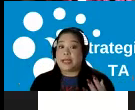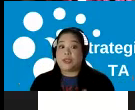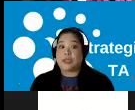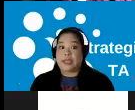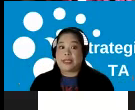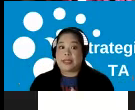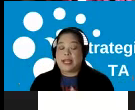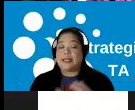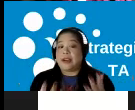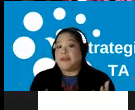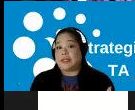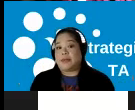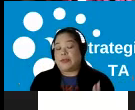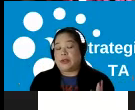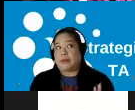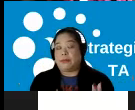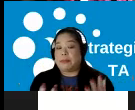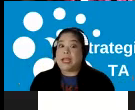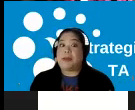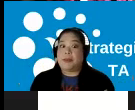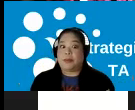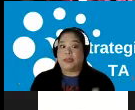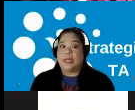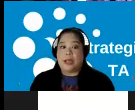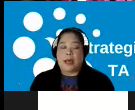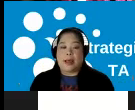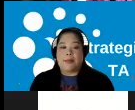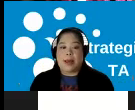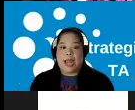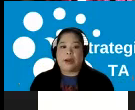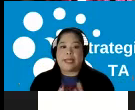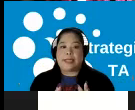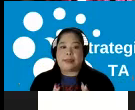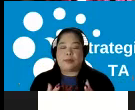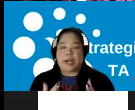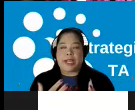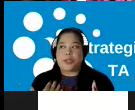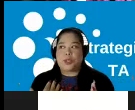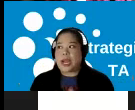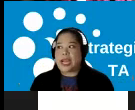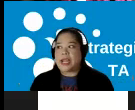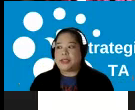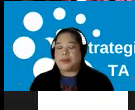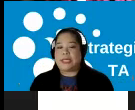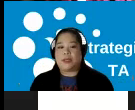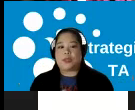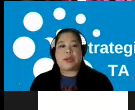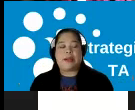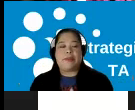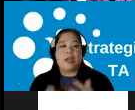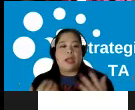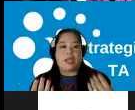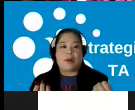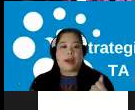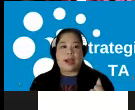the potential is there for many people. When I used to train, I used to always tell the story